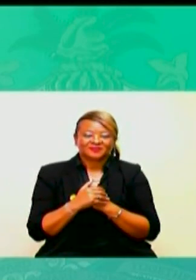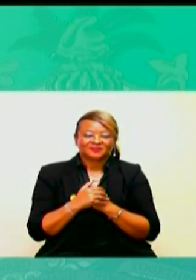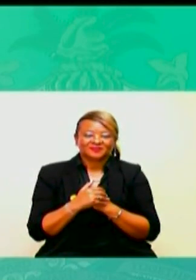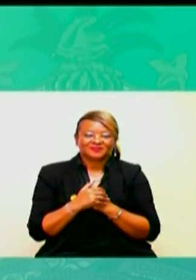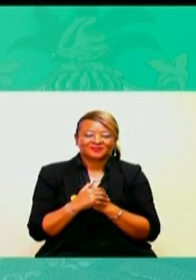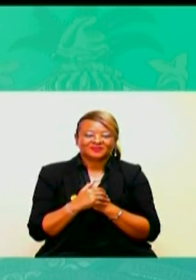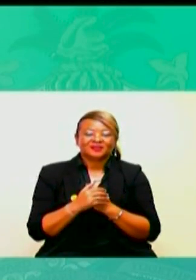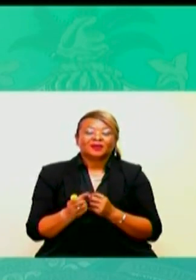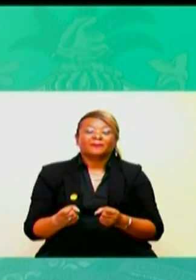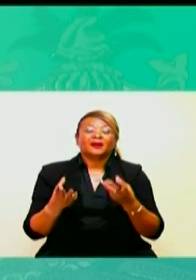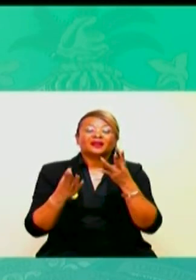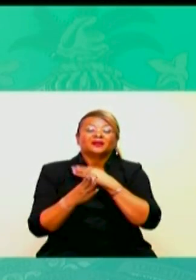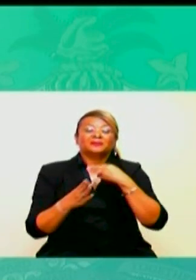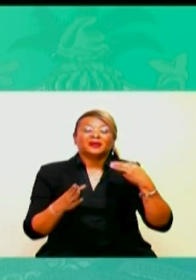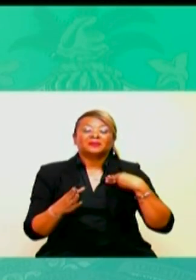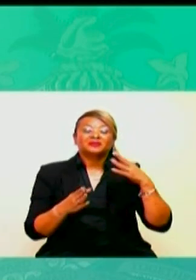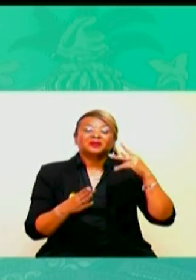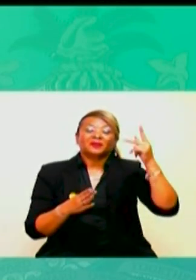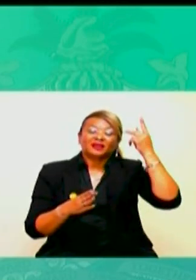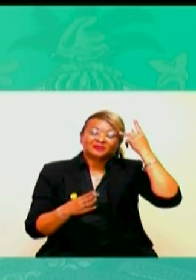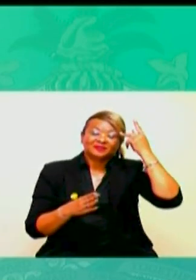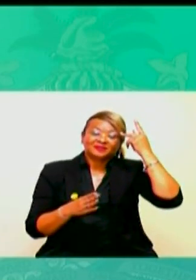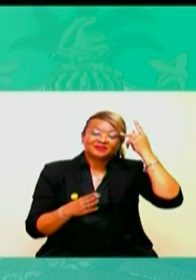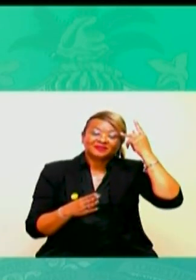Because many members of parliament